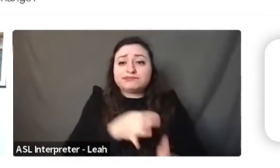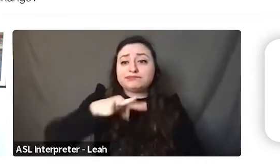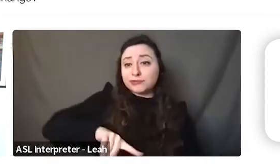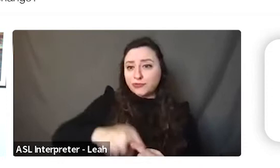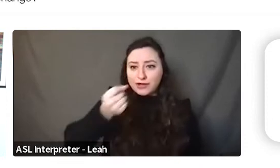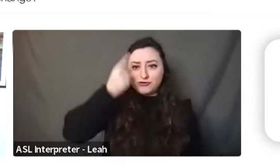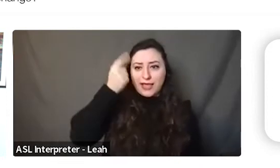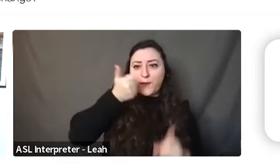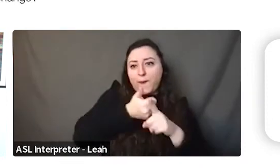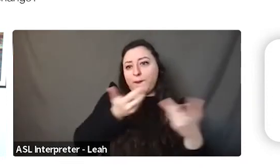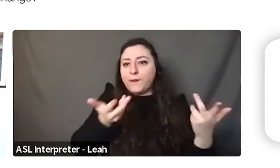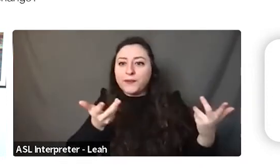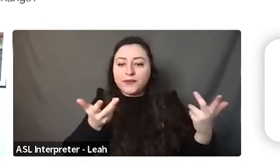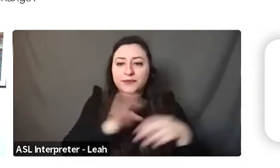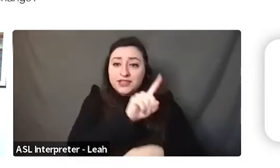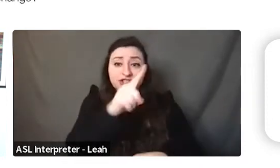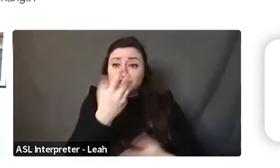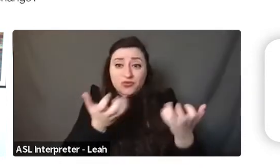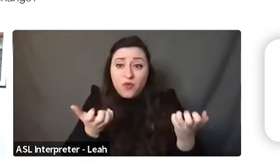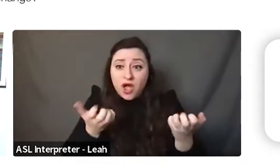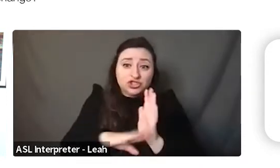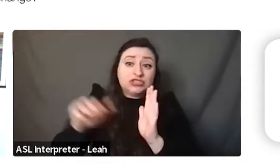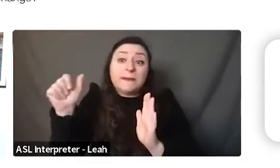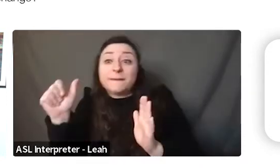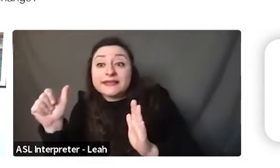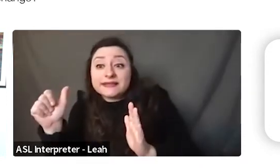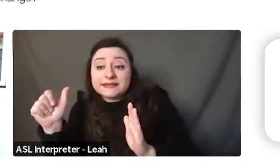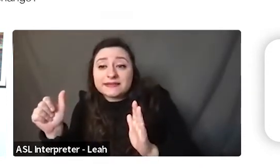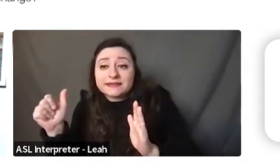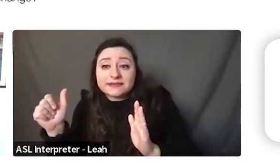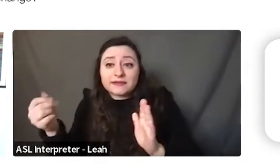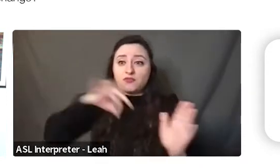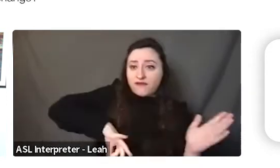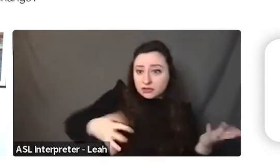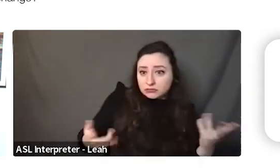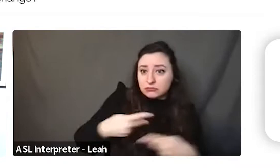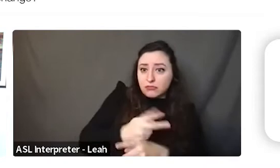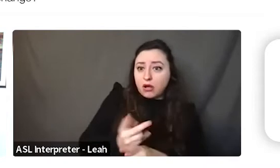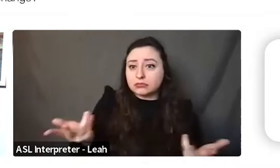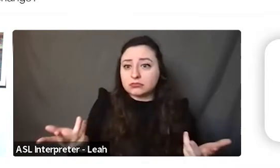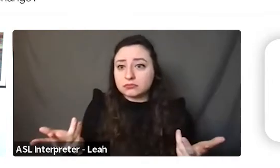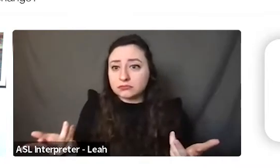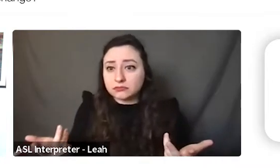their supply chains. All they want is the cheapest possible, product that they can get on